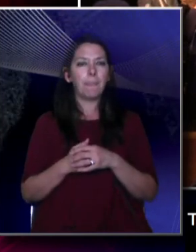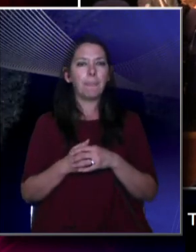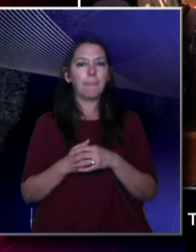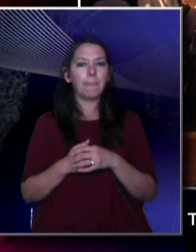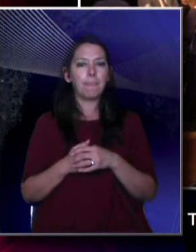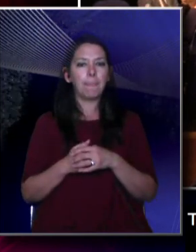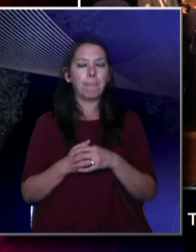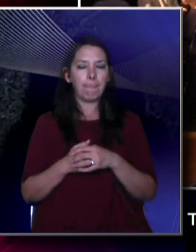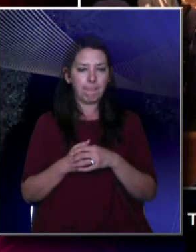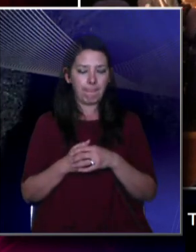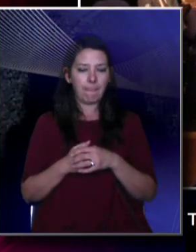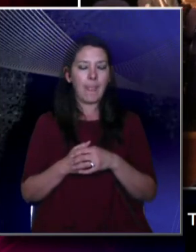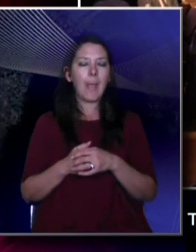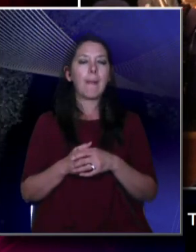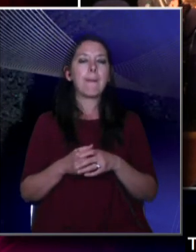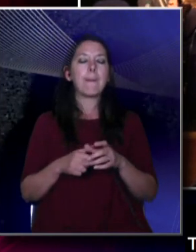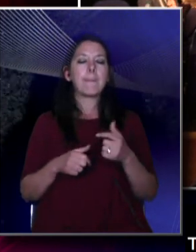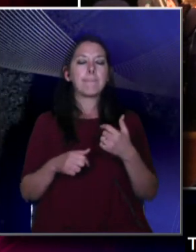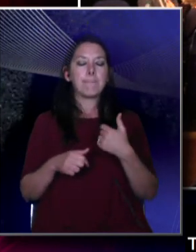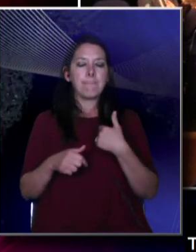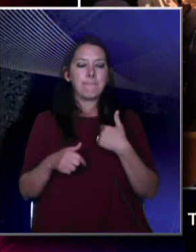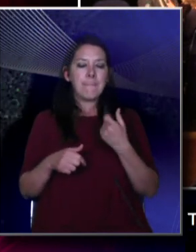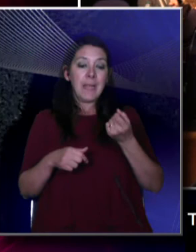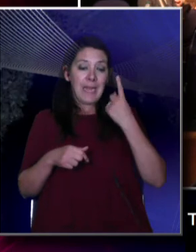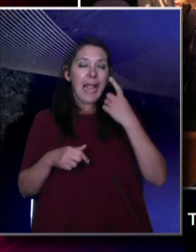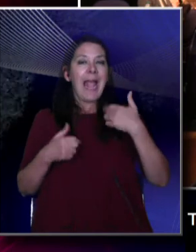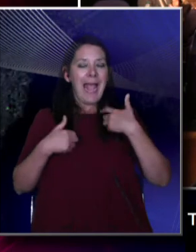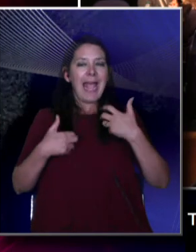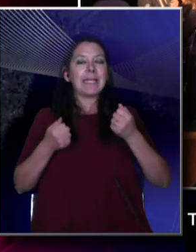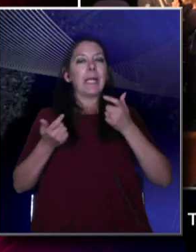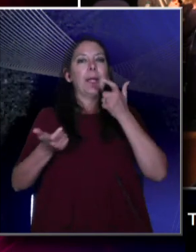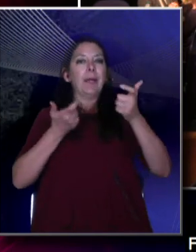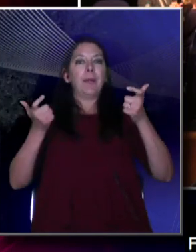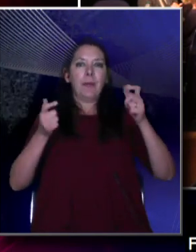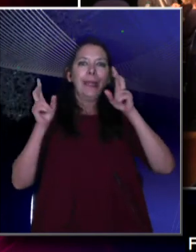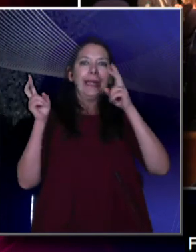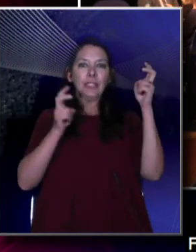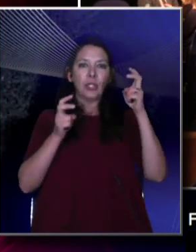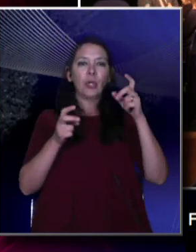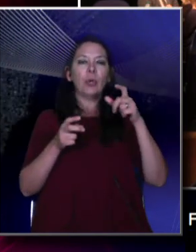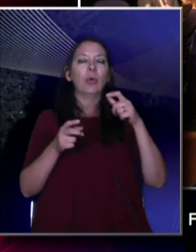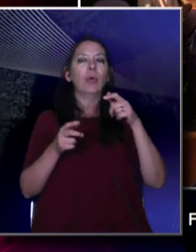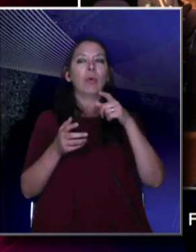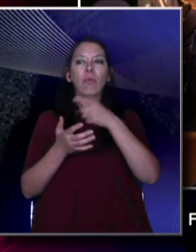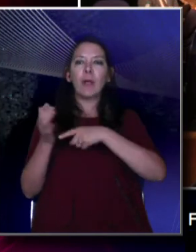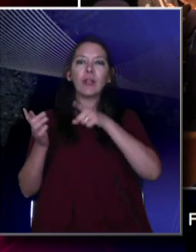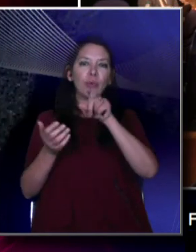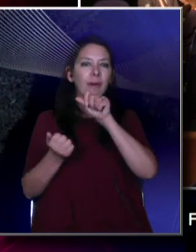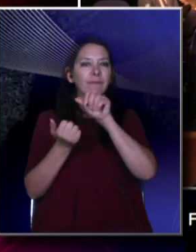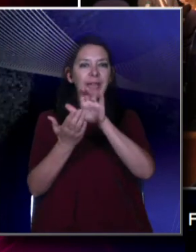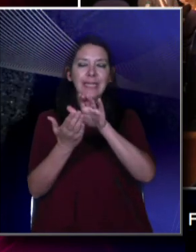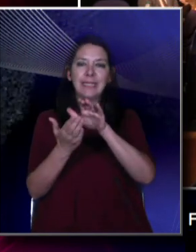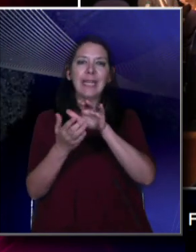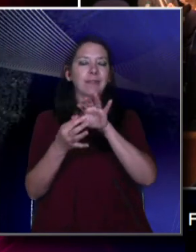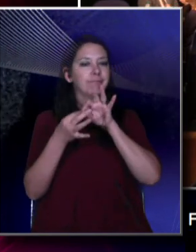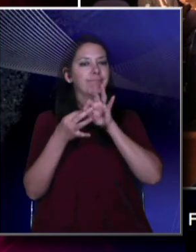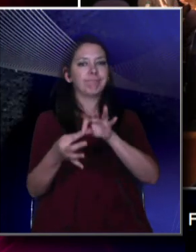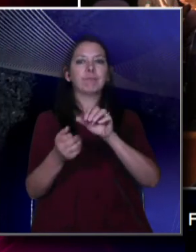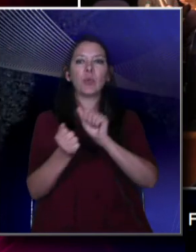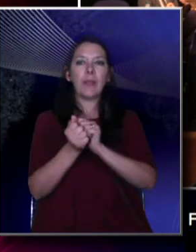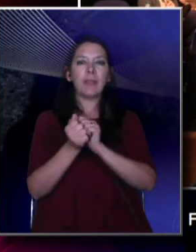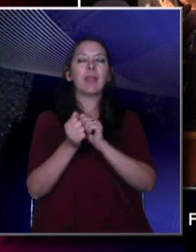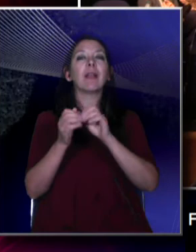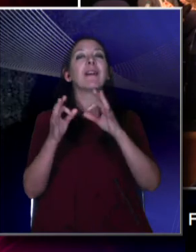I'm struggling with the issue of there's a paramount problem that we're facing specific to the relationships with